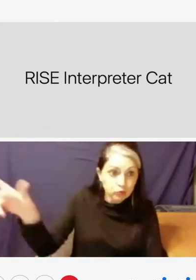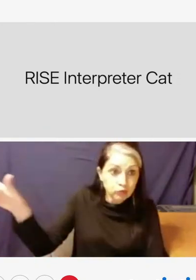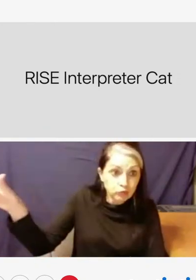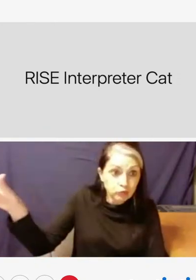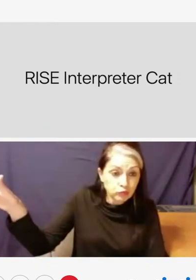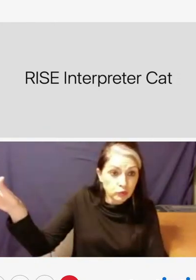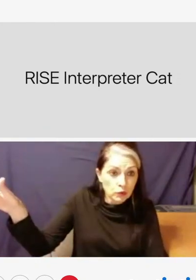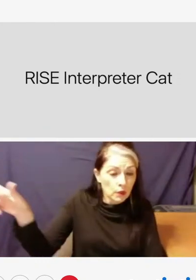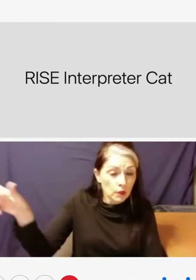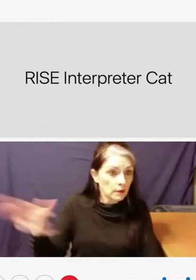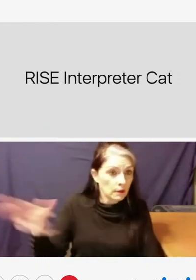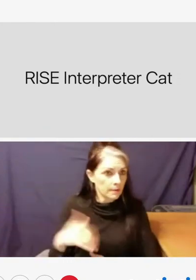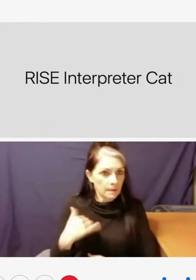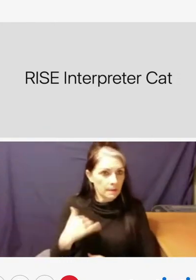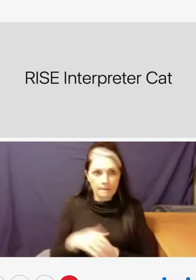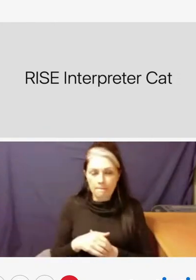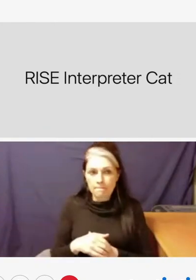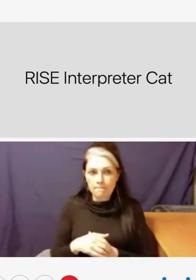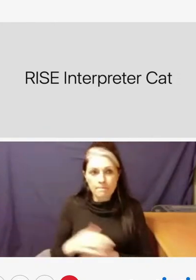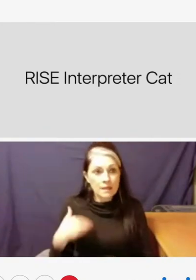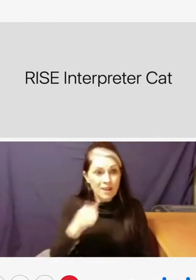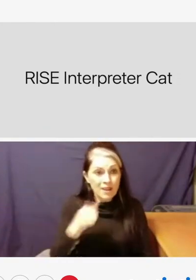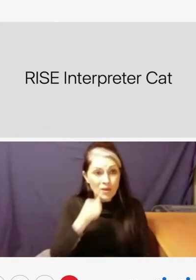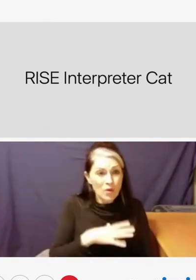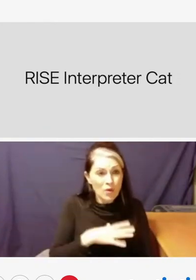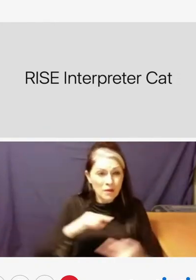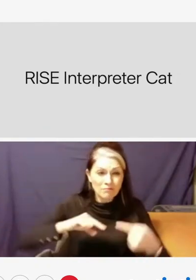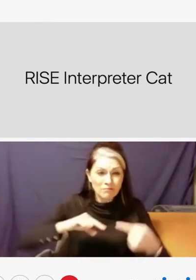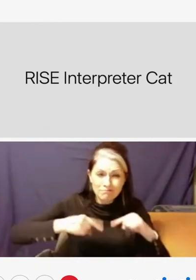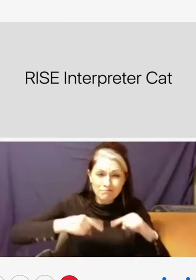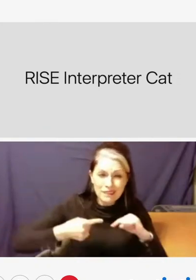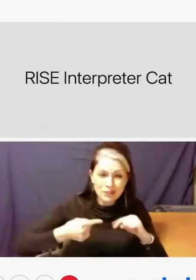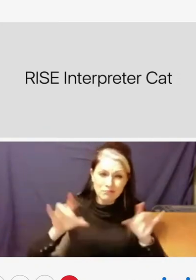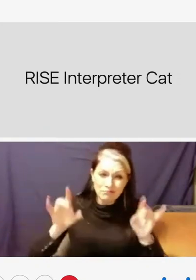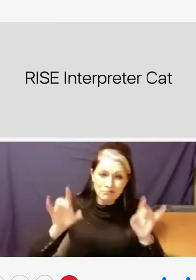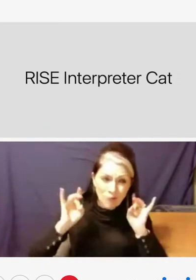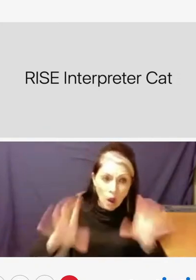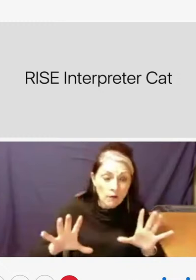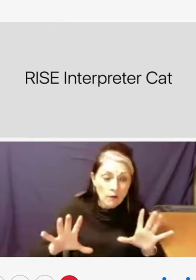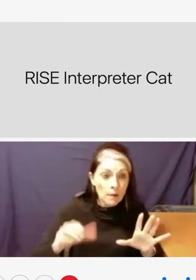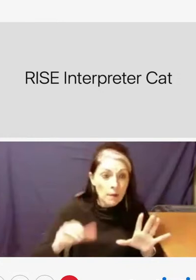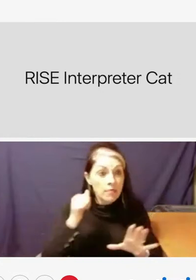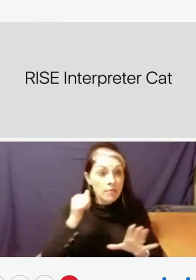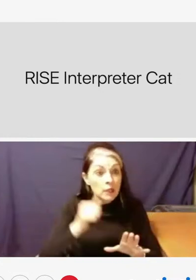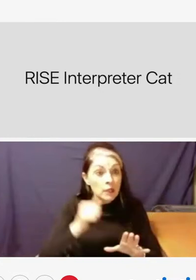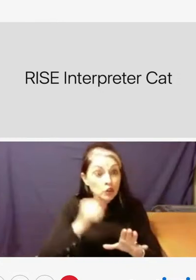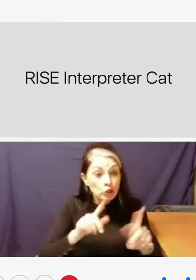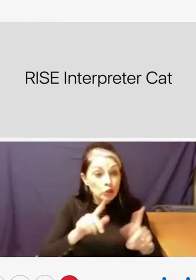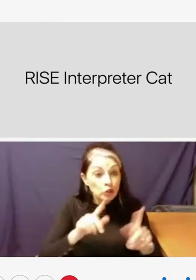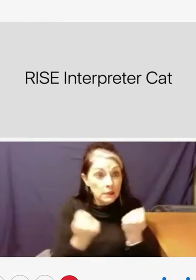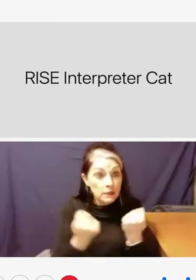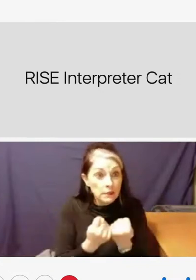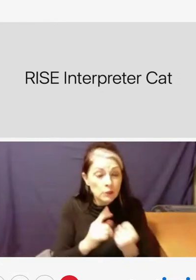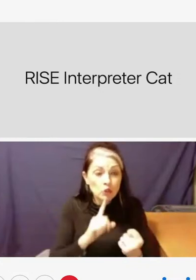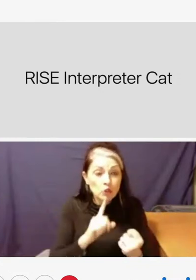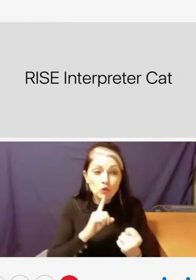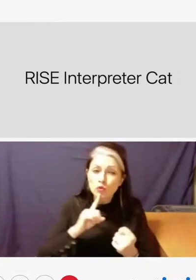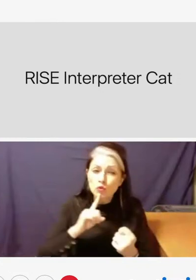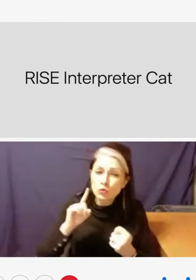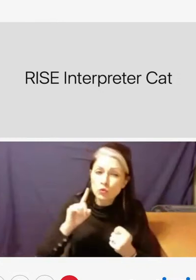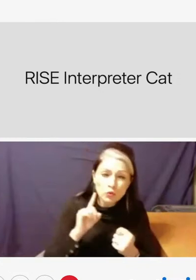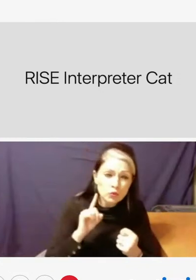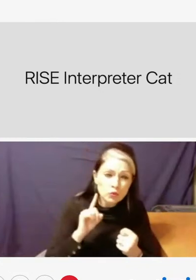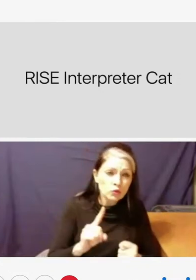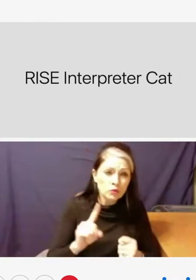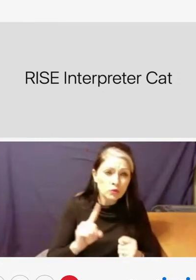this young lady was hurt quite badly but these girls um they truly are uh a team because